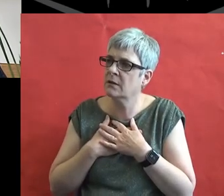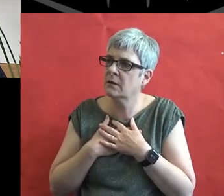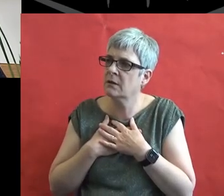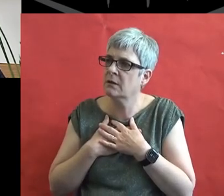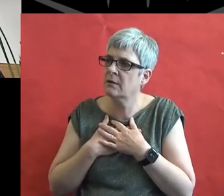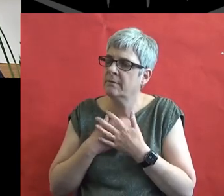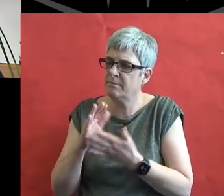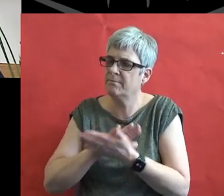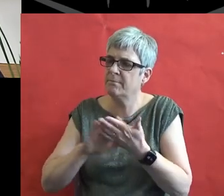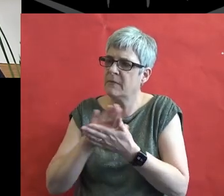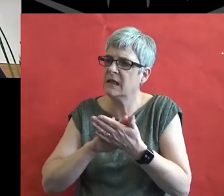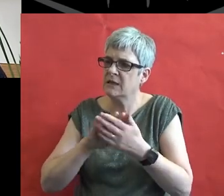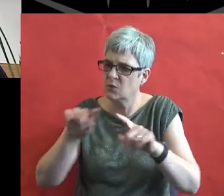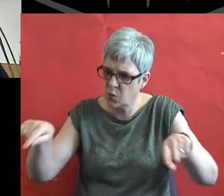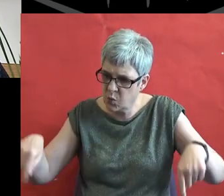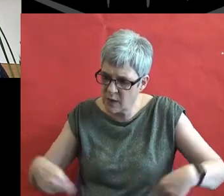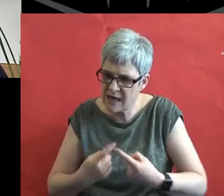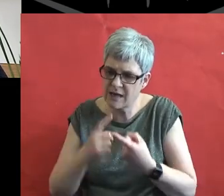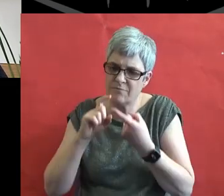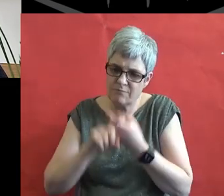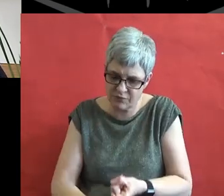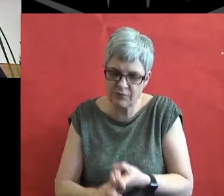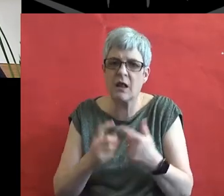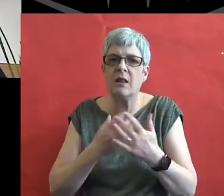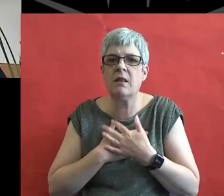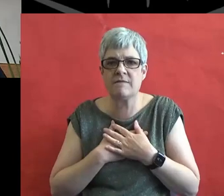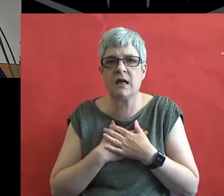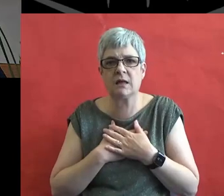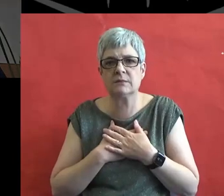that we might be resolutely loving.